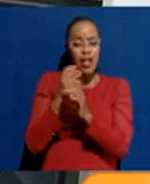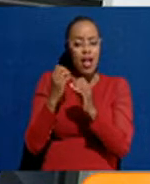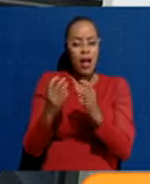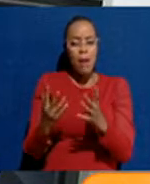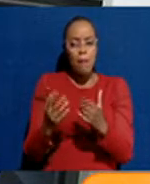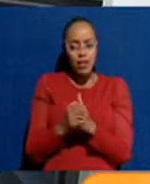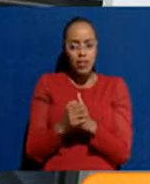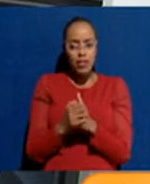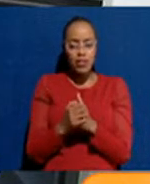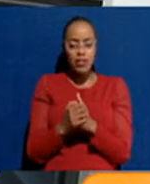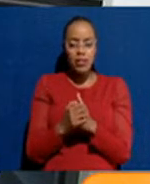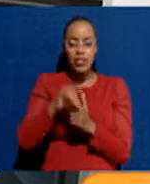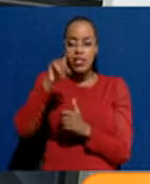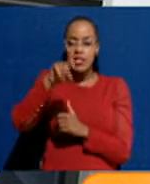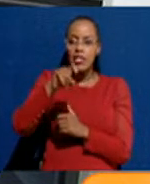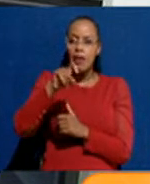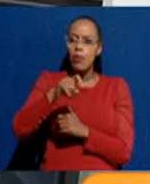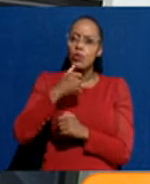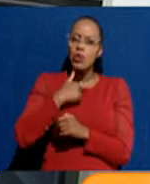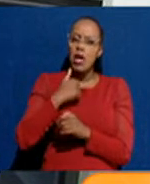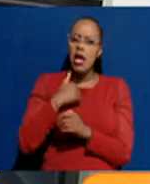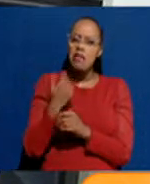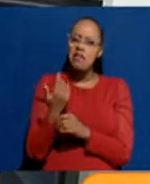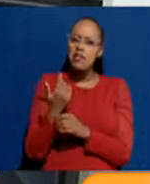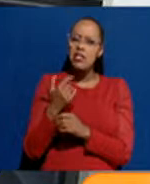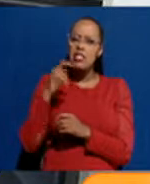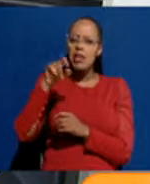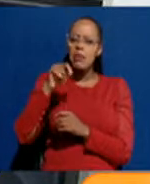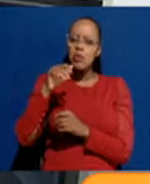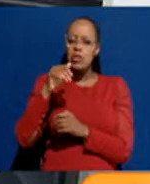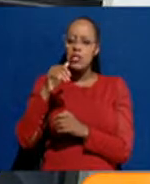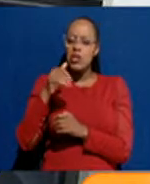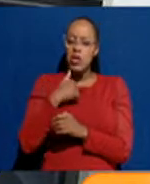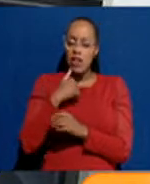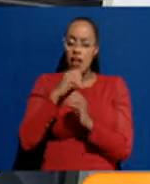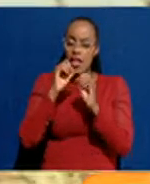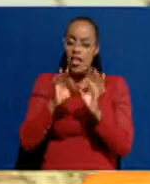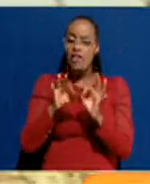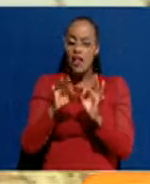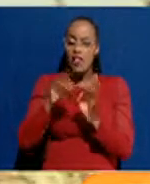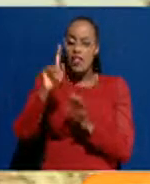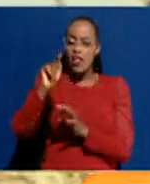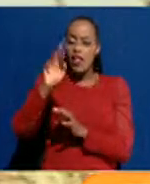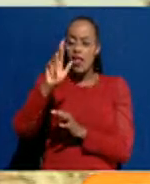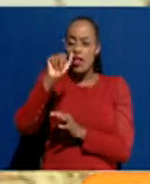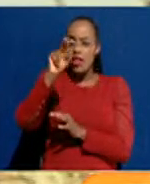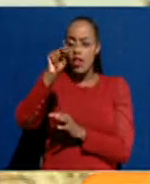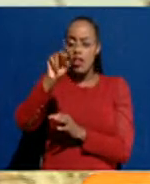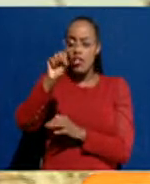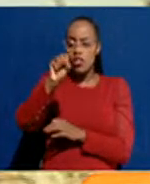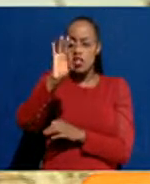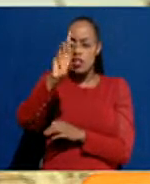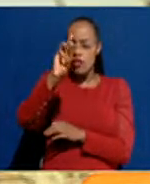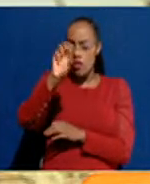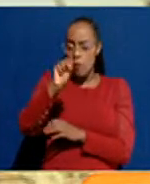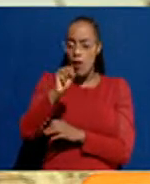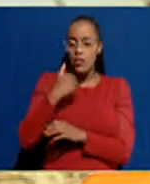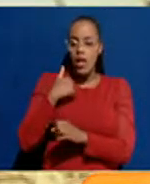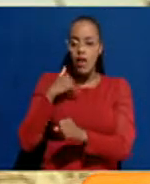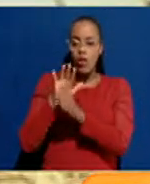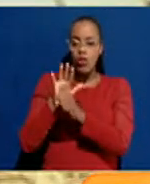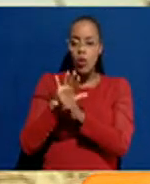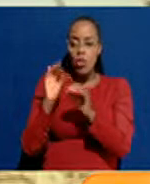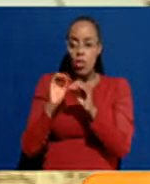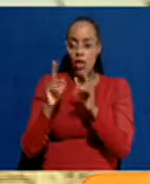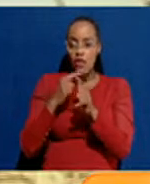No, it should be, no, I mean, they should almost be the same. If the transformer is not overloaded, then